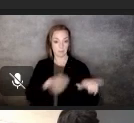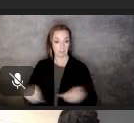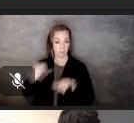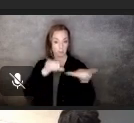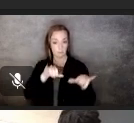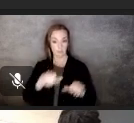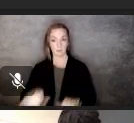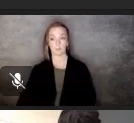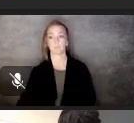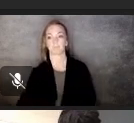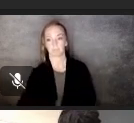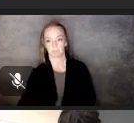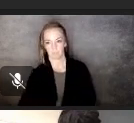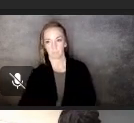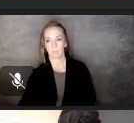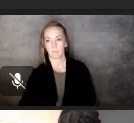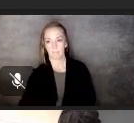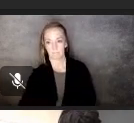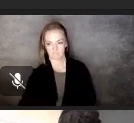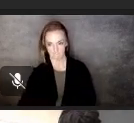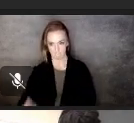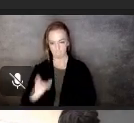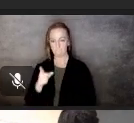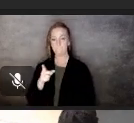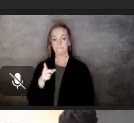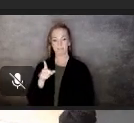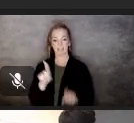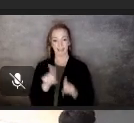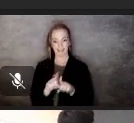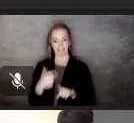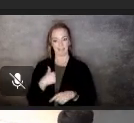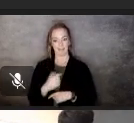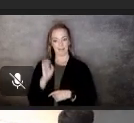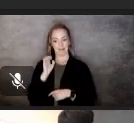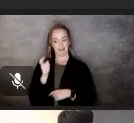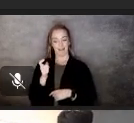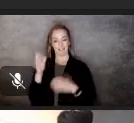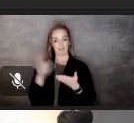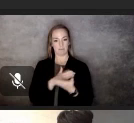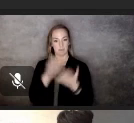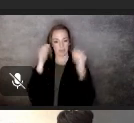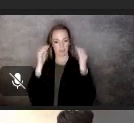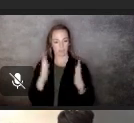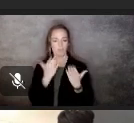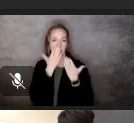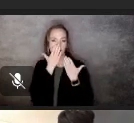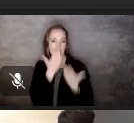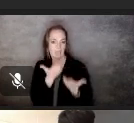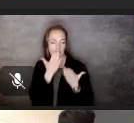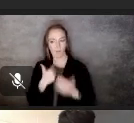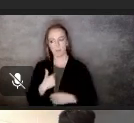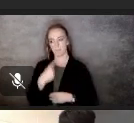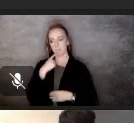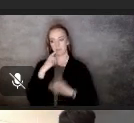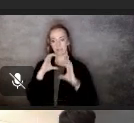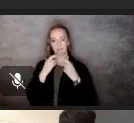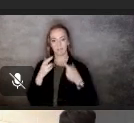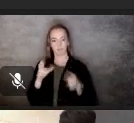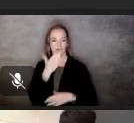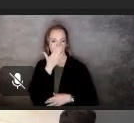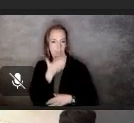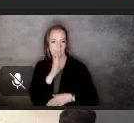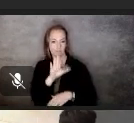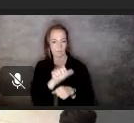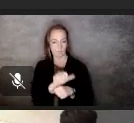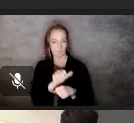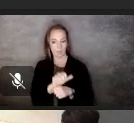Absolutely. And as a former music teacher, thank you. I miss the classrooms. Thank you for what you do. Yes, my goal, I'm calling it my